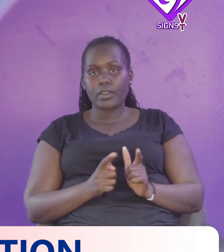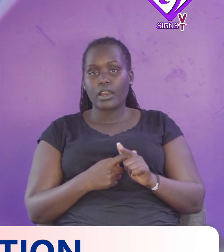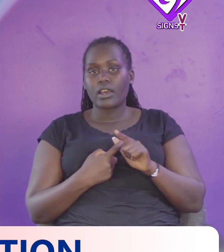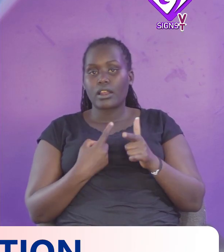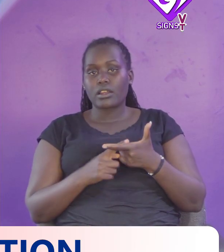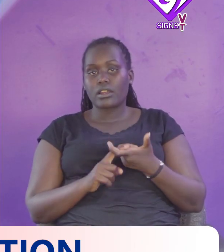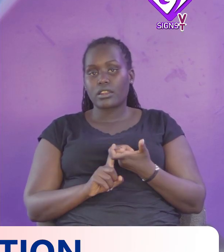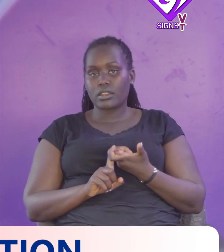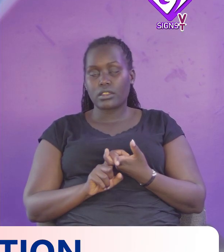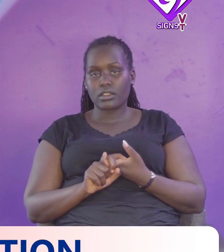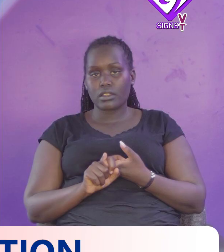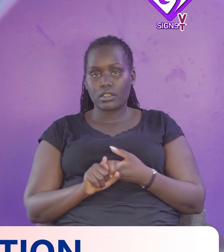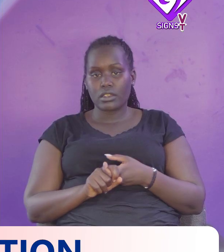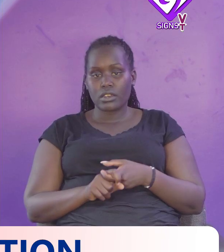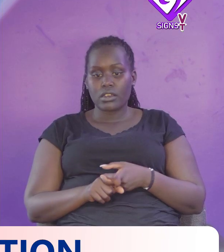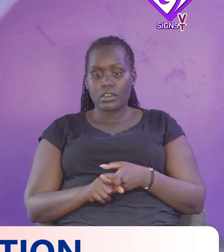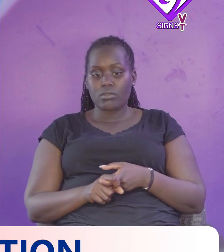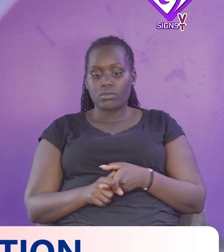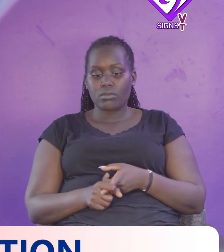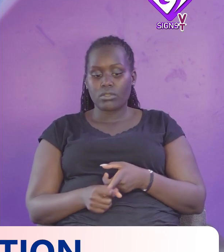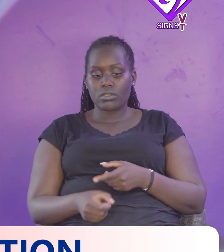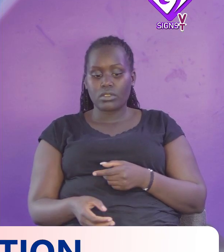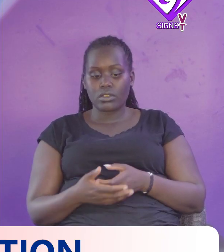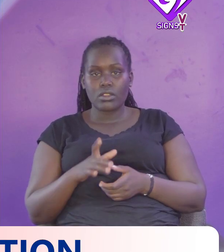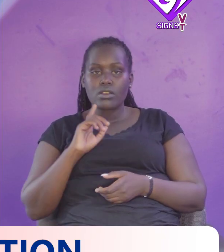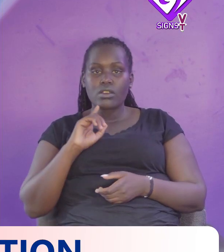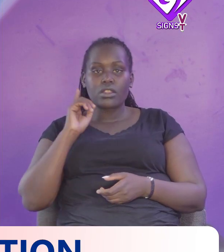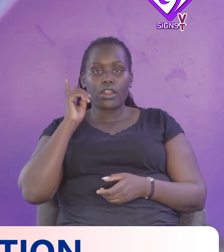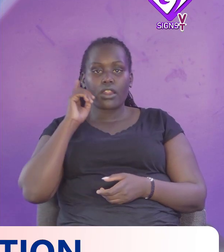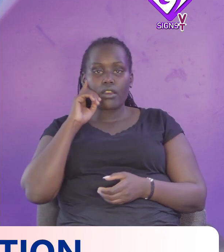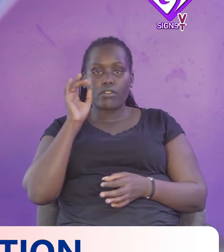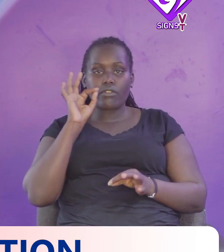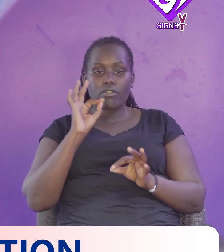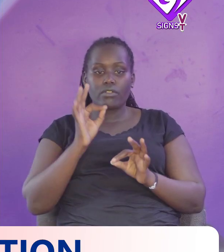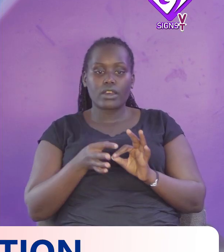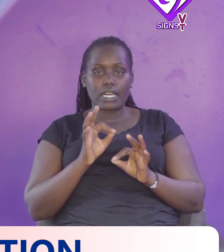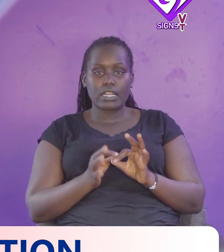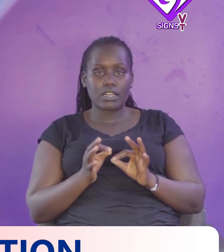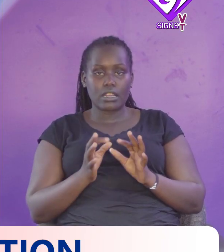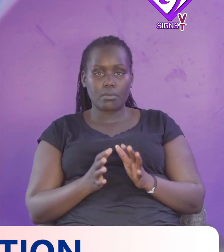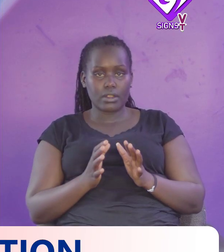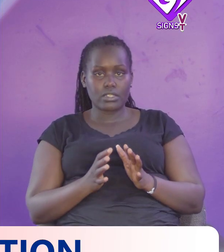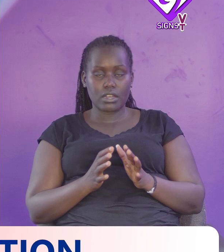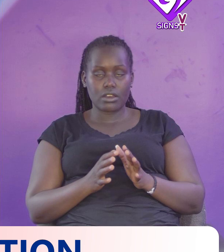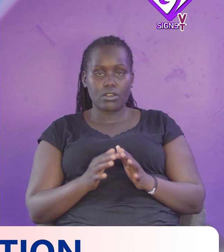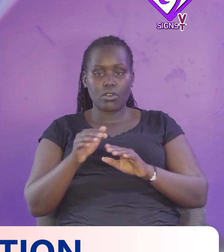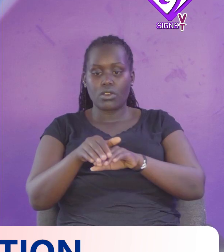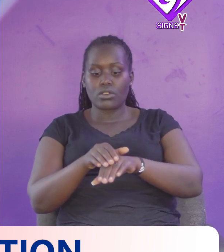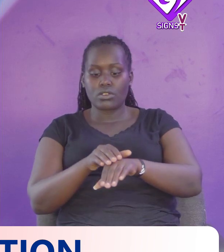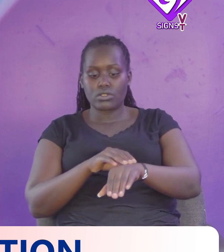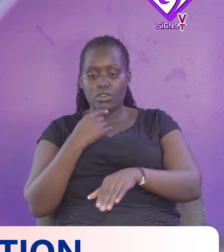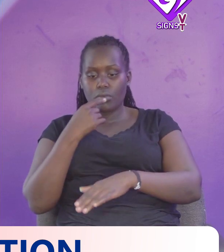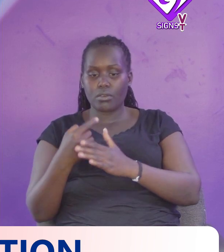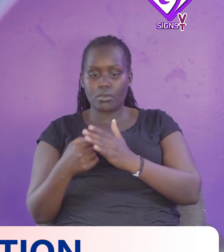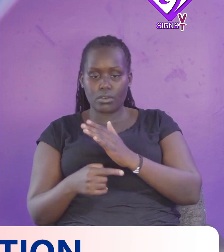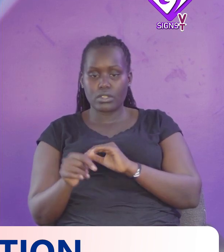deaf interpreter was too slow. So the deaf are being told about the